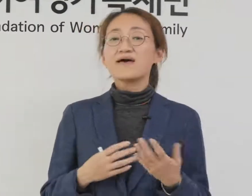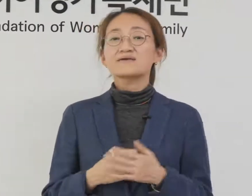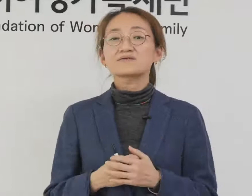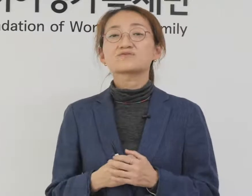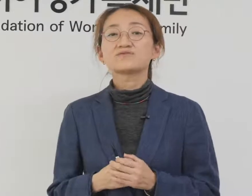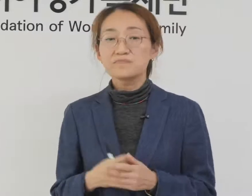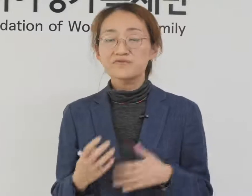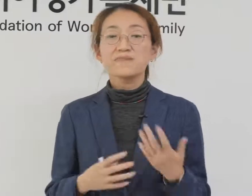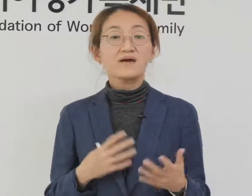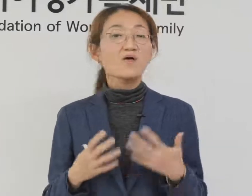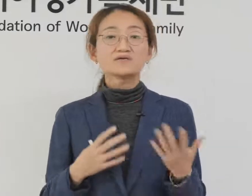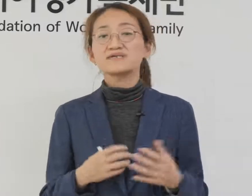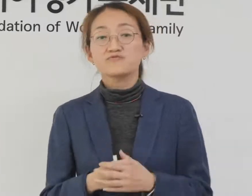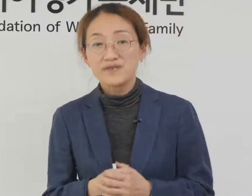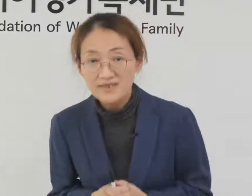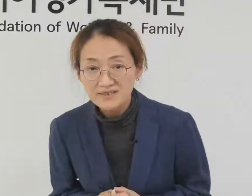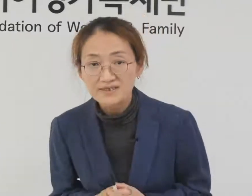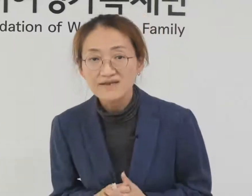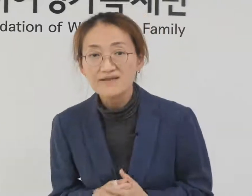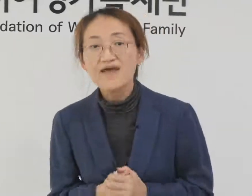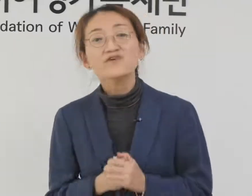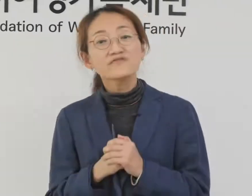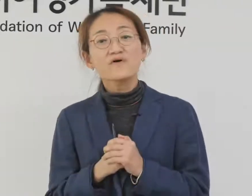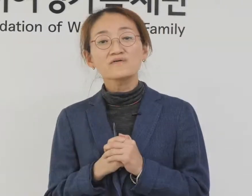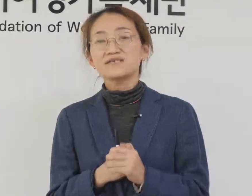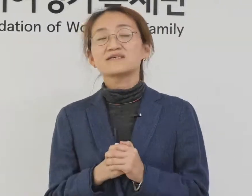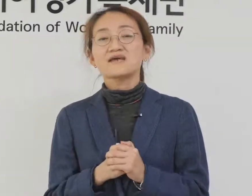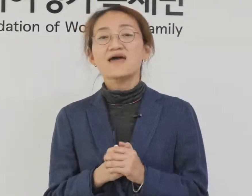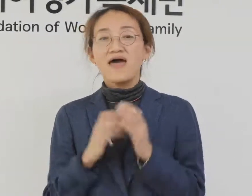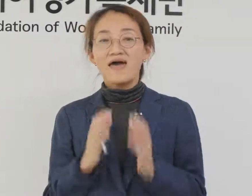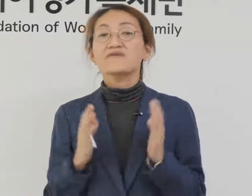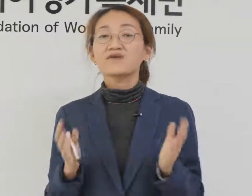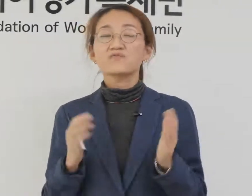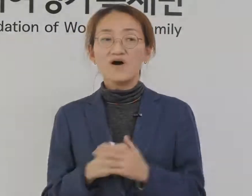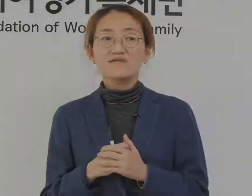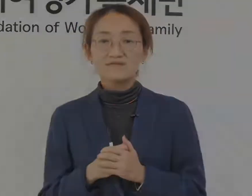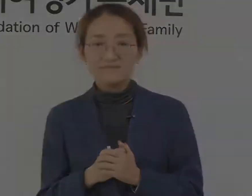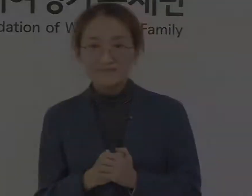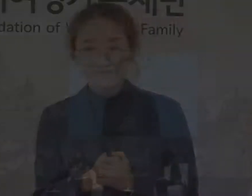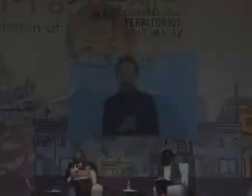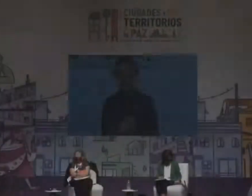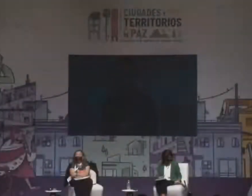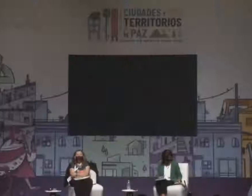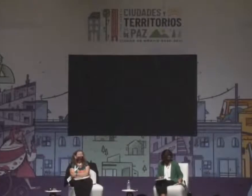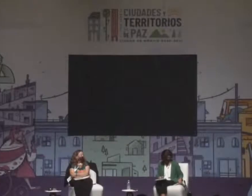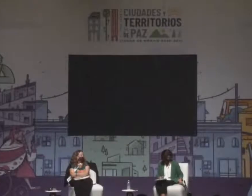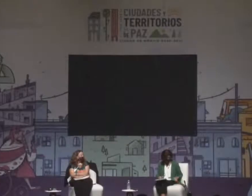our best to implement all this strategy. Thank you for listening. Have a good one.